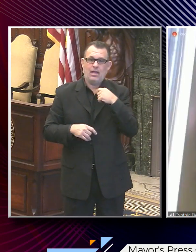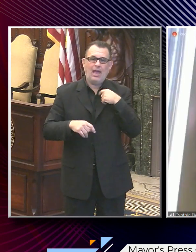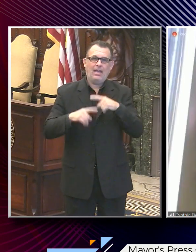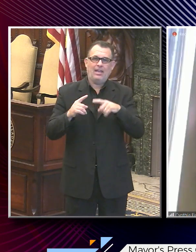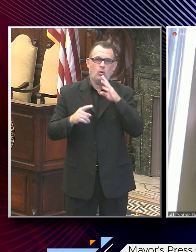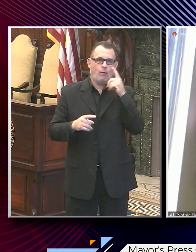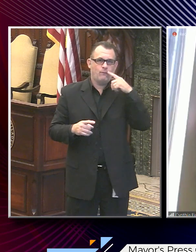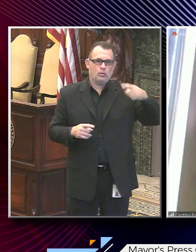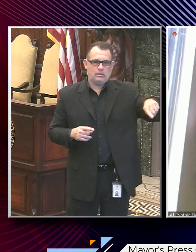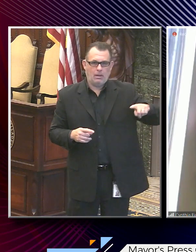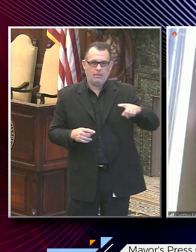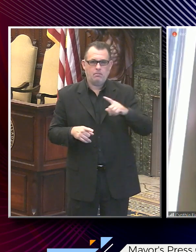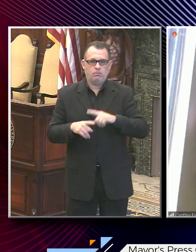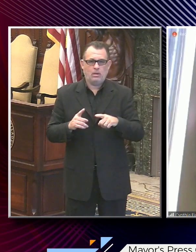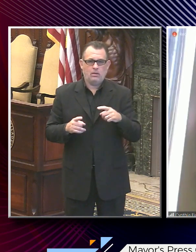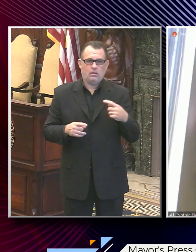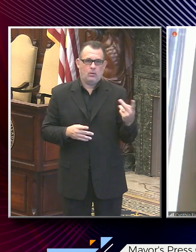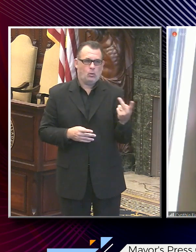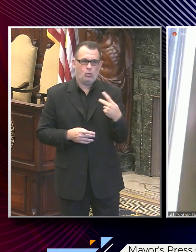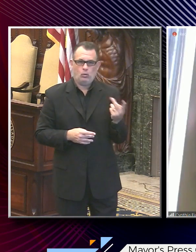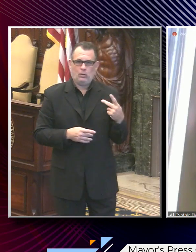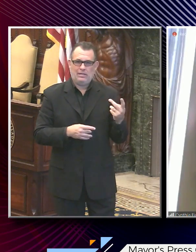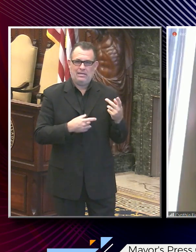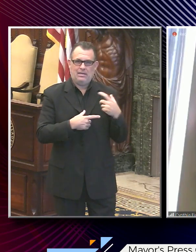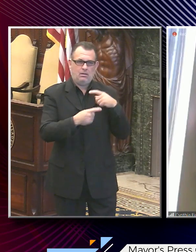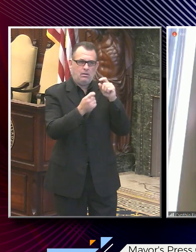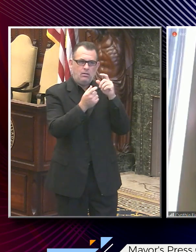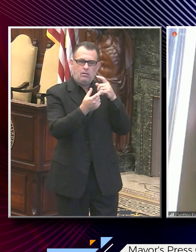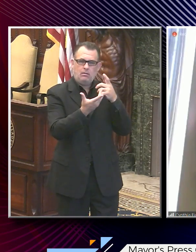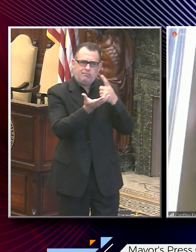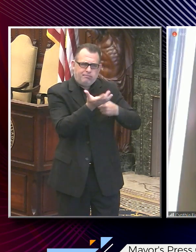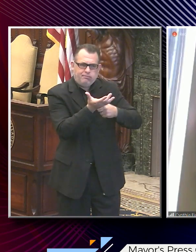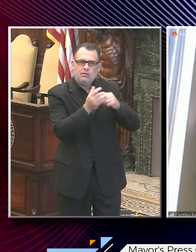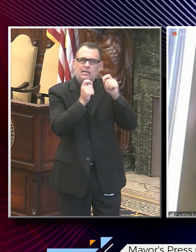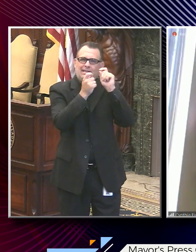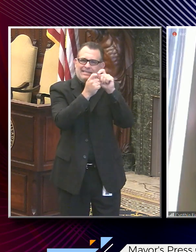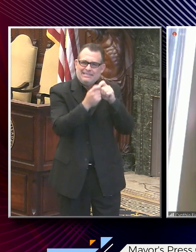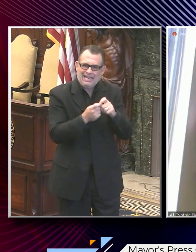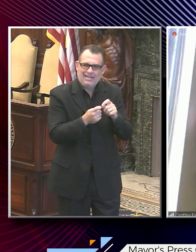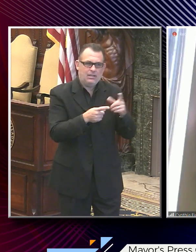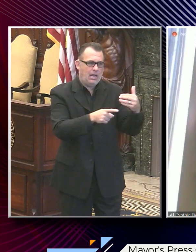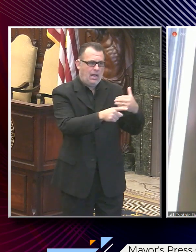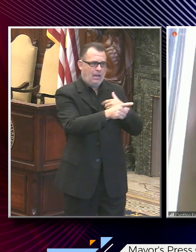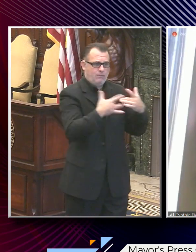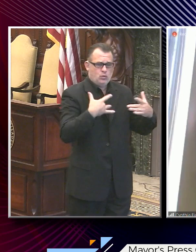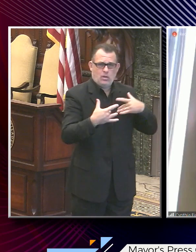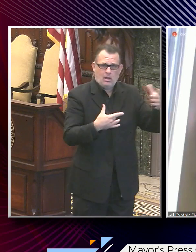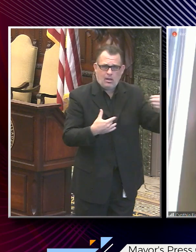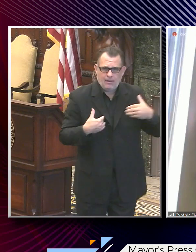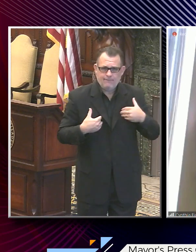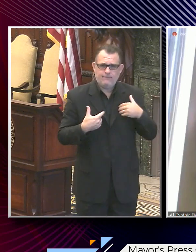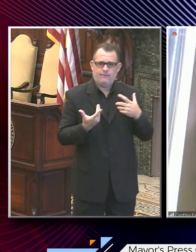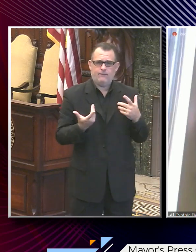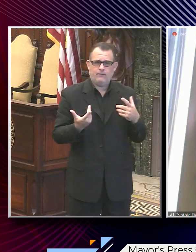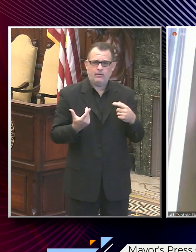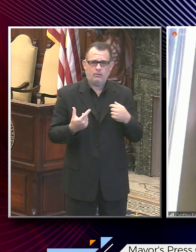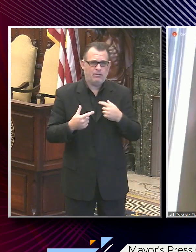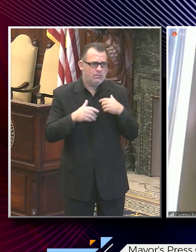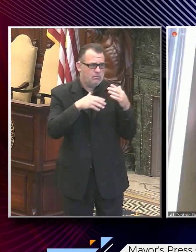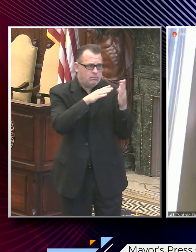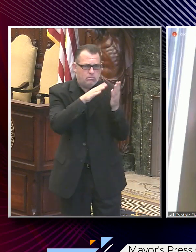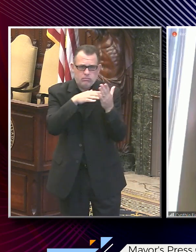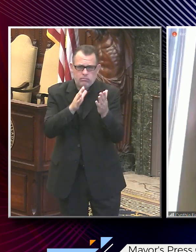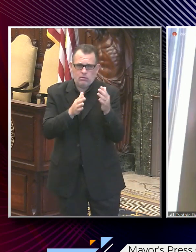sure, but we've been working on the particulars and making sure that any concerns that they have for their members are addressed. And certainly